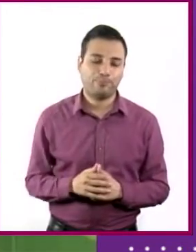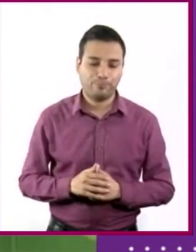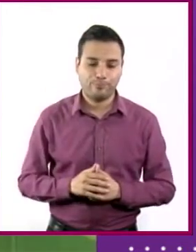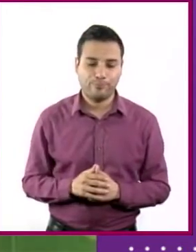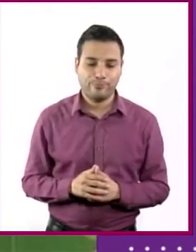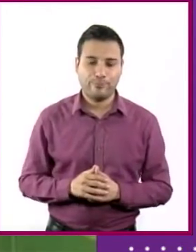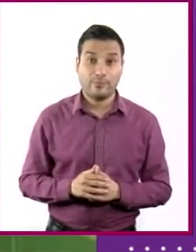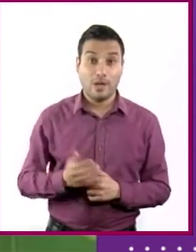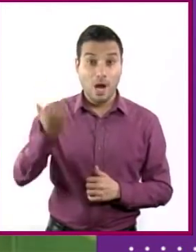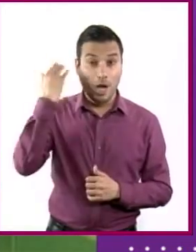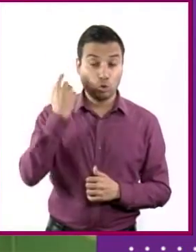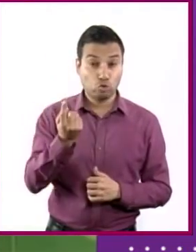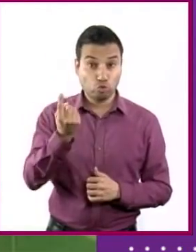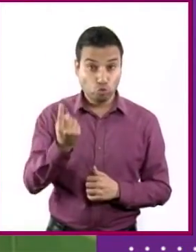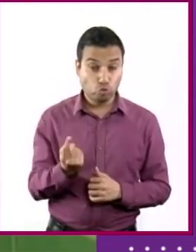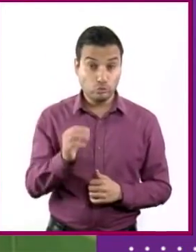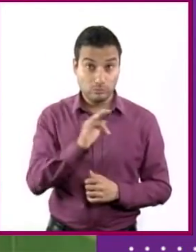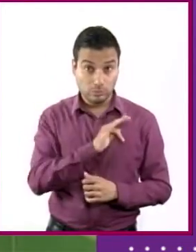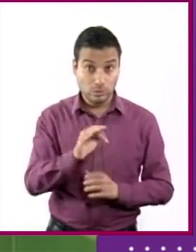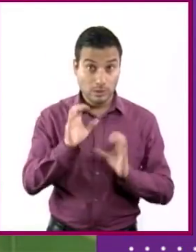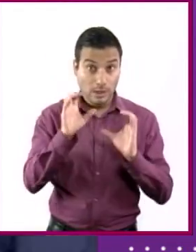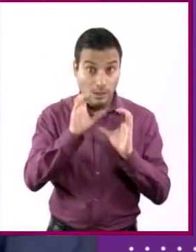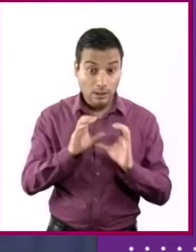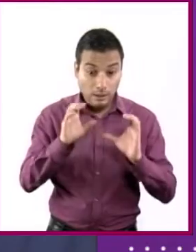Could he sing when he was a child?